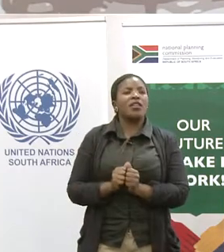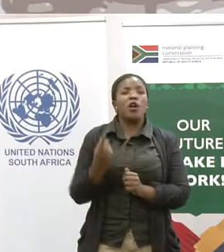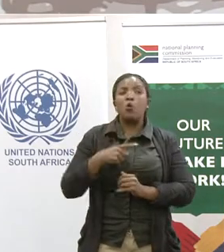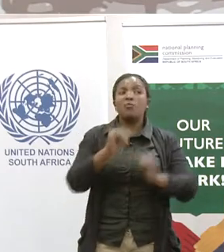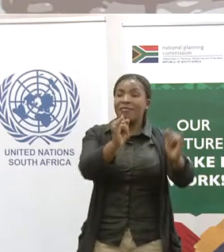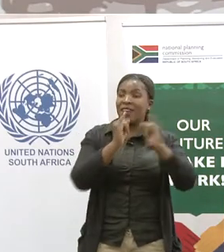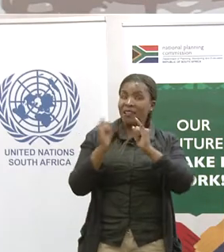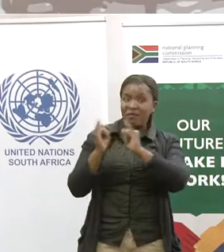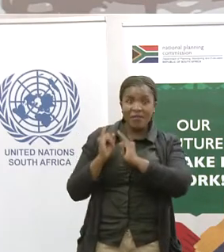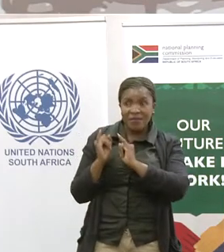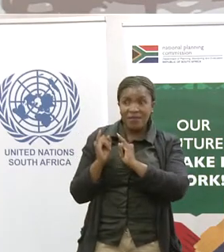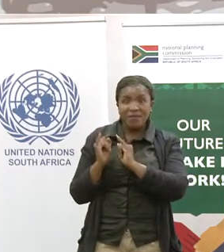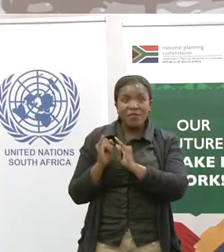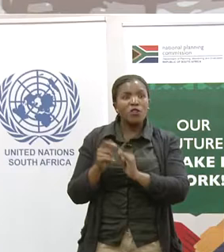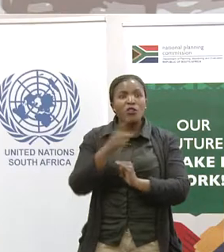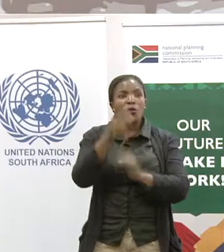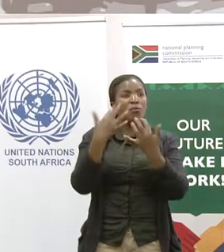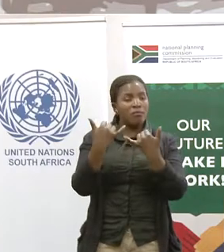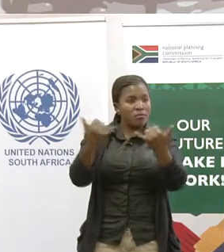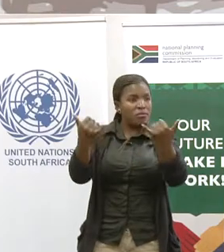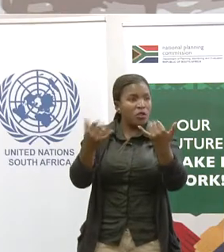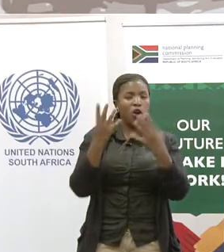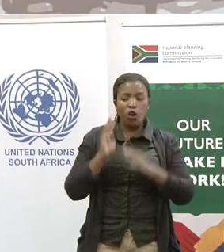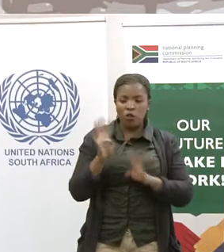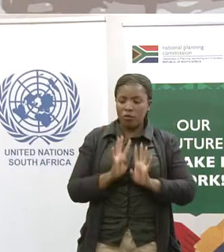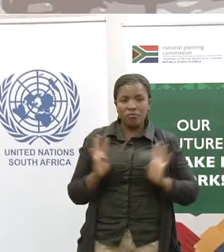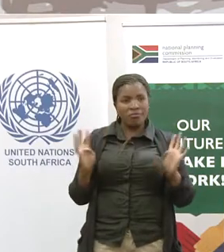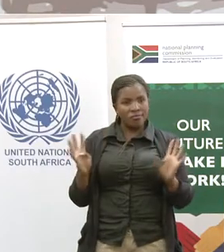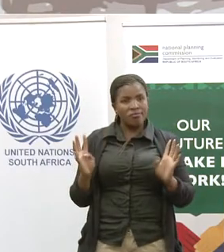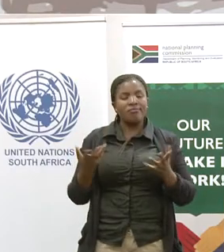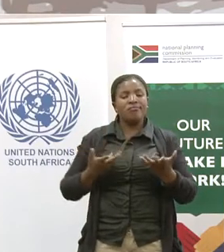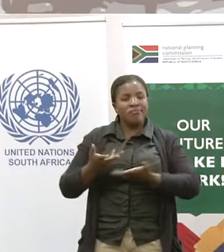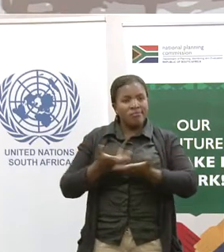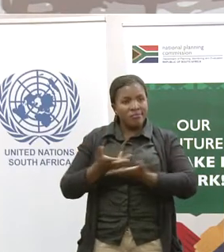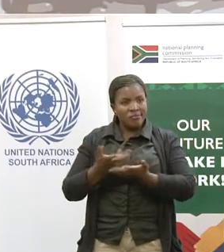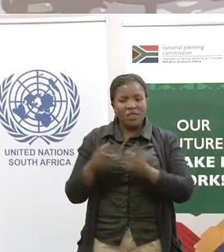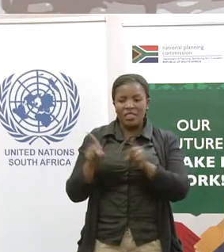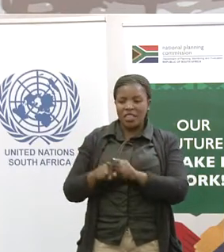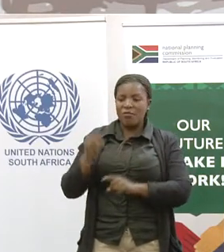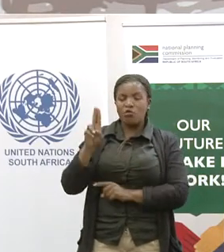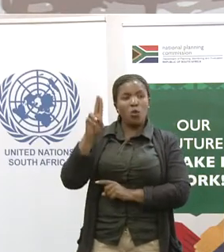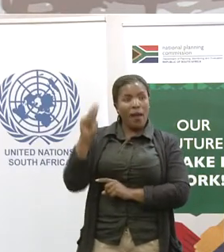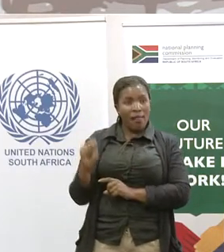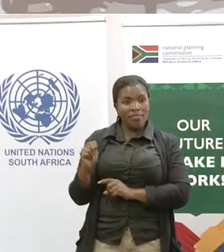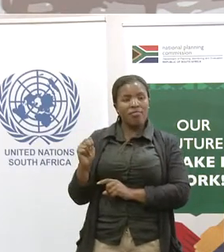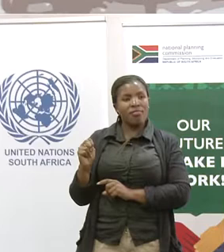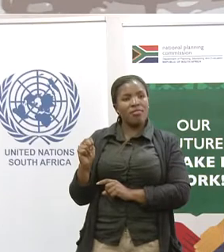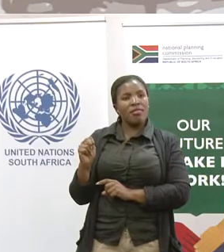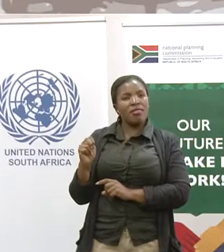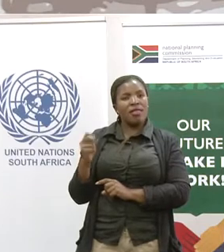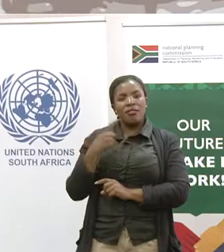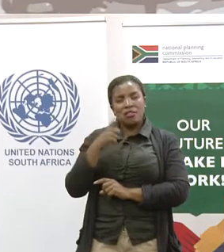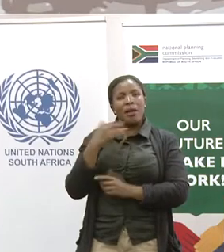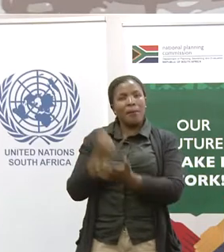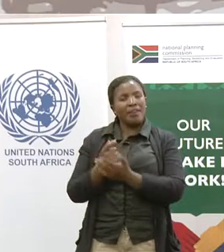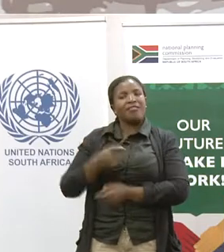you, the audience and panelists, to wear, as my colleagues in the UN recommended, a thinking